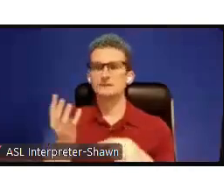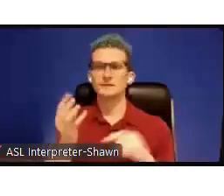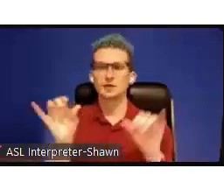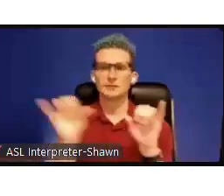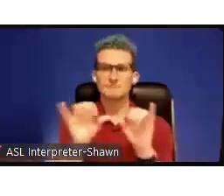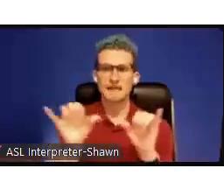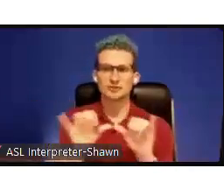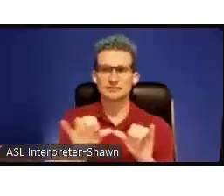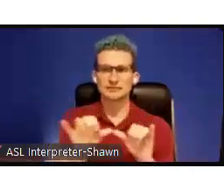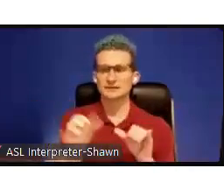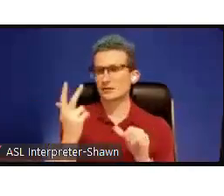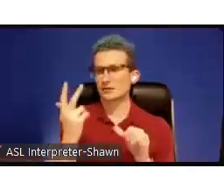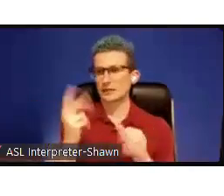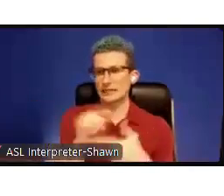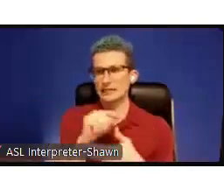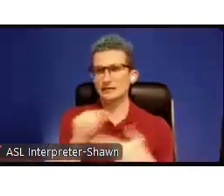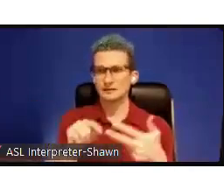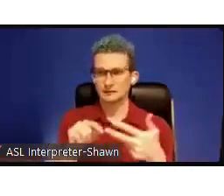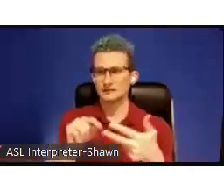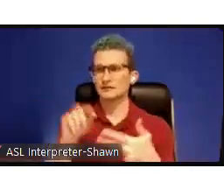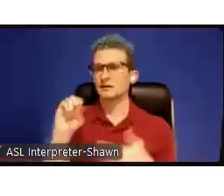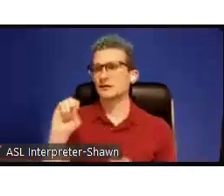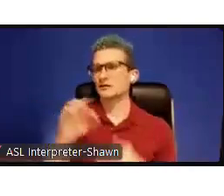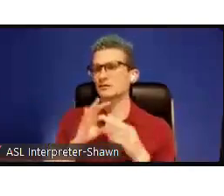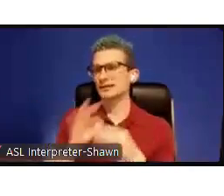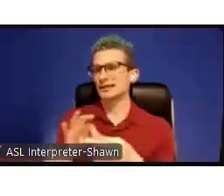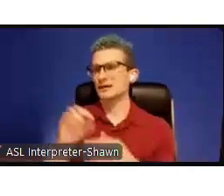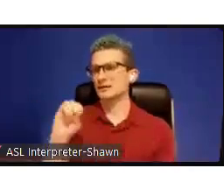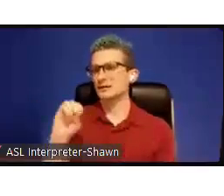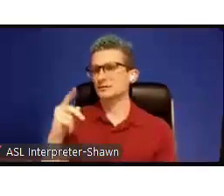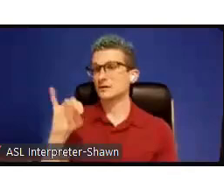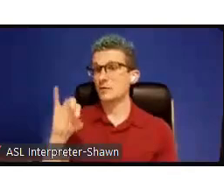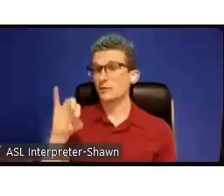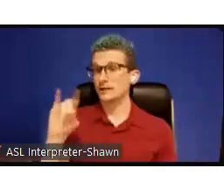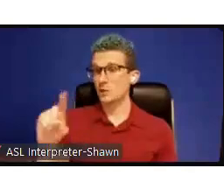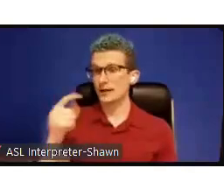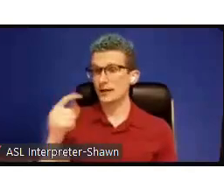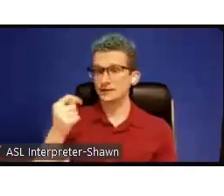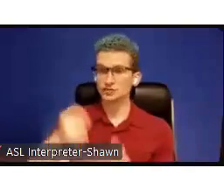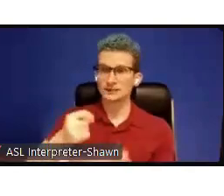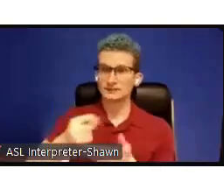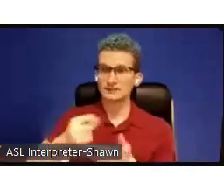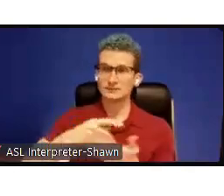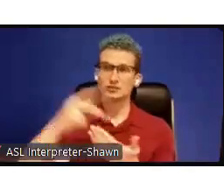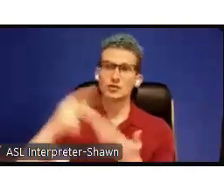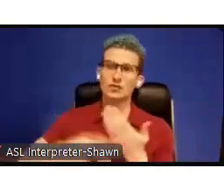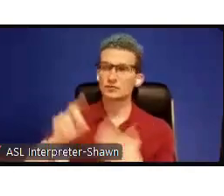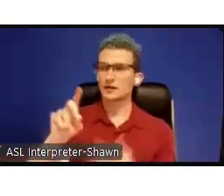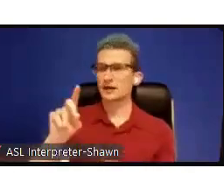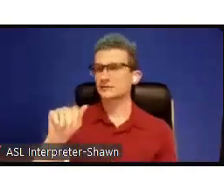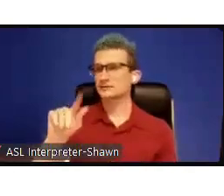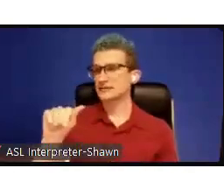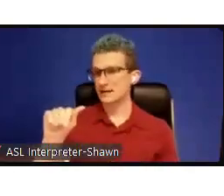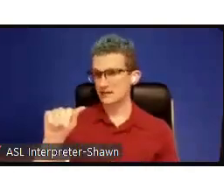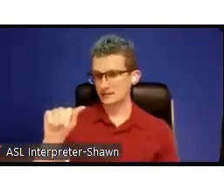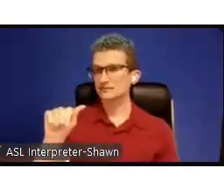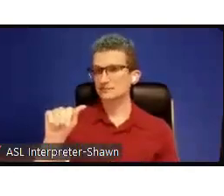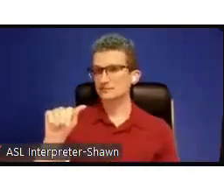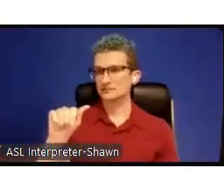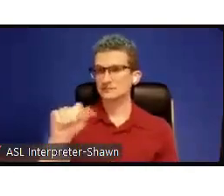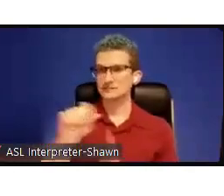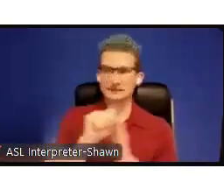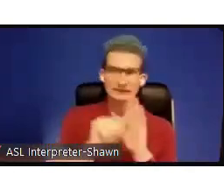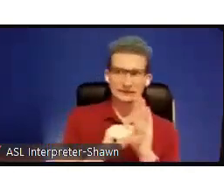on opioid treatment program data that we collect at the state that we're